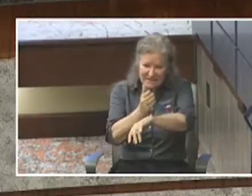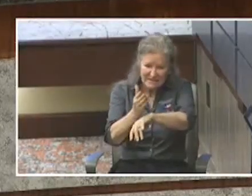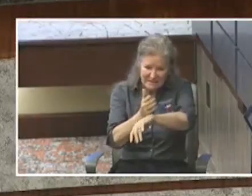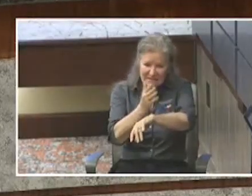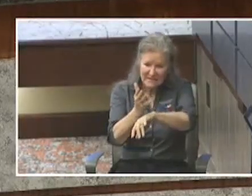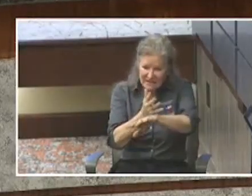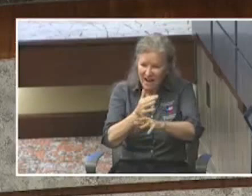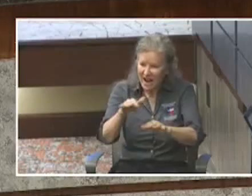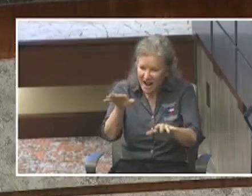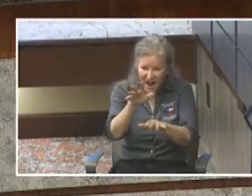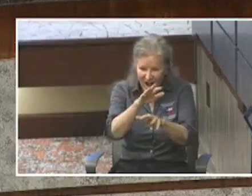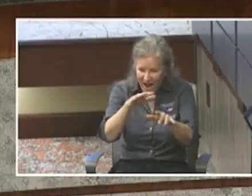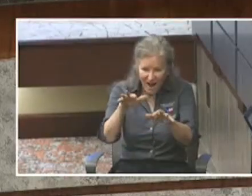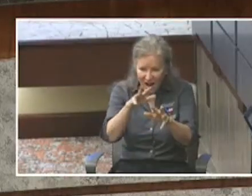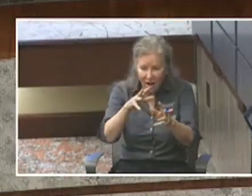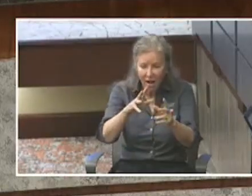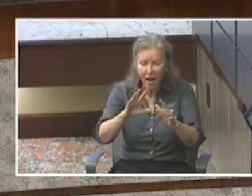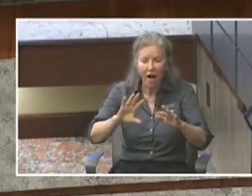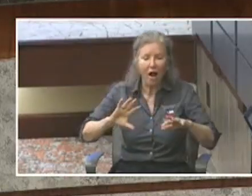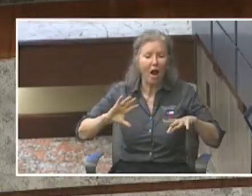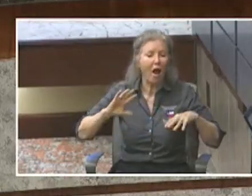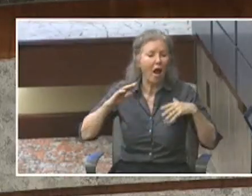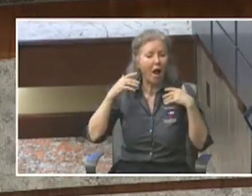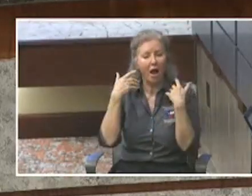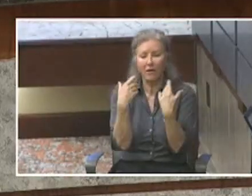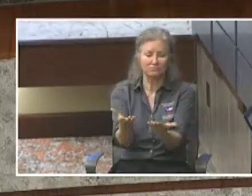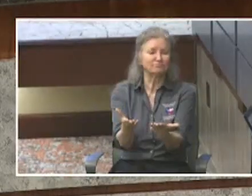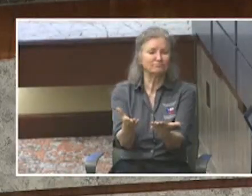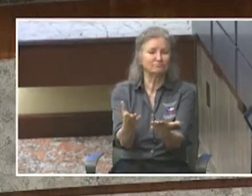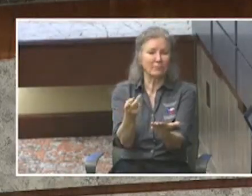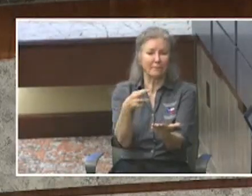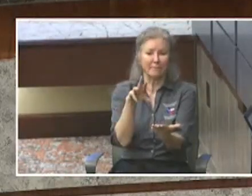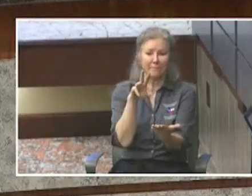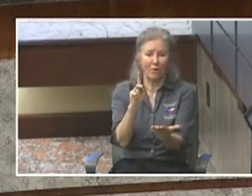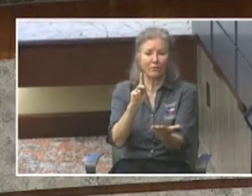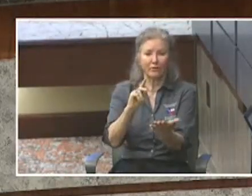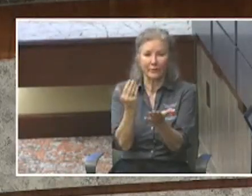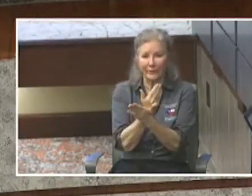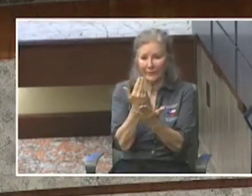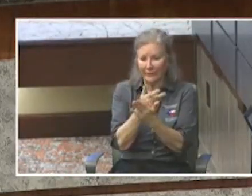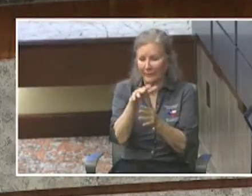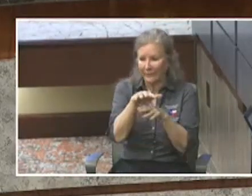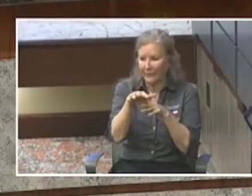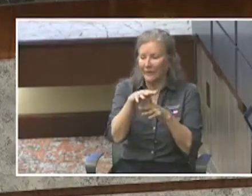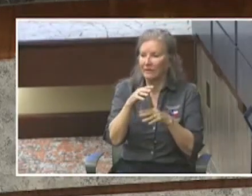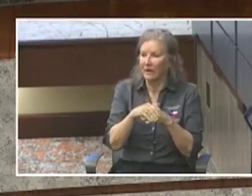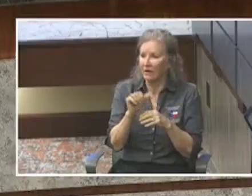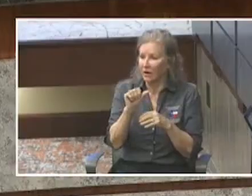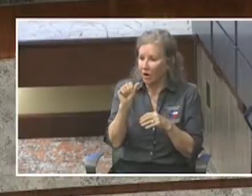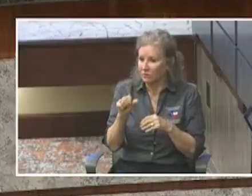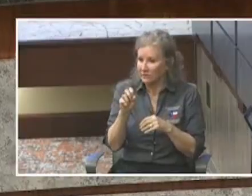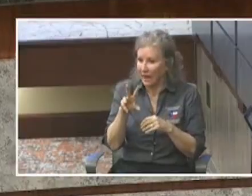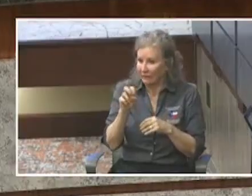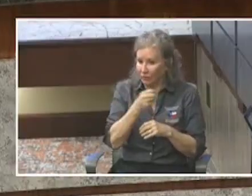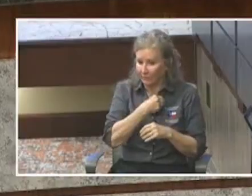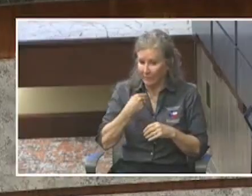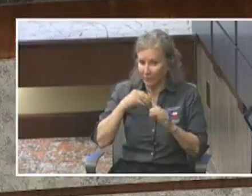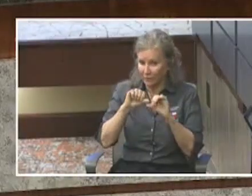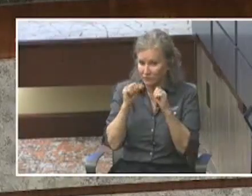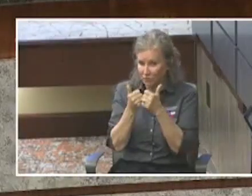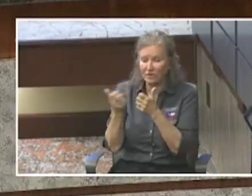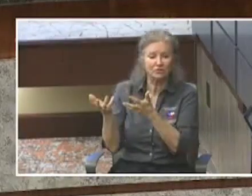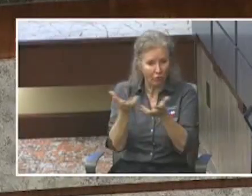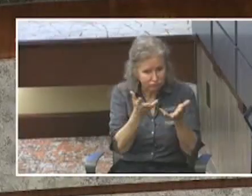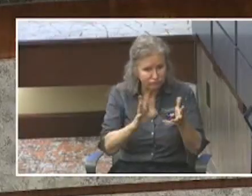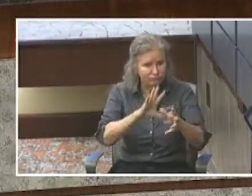of a growing and revitalizing area of the Austin Avenue Neighborhood Association. This is technically in District 4, but it's